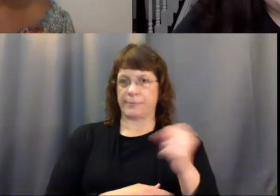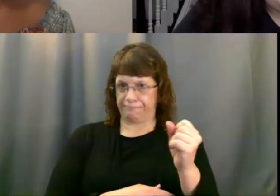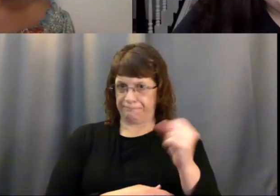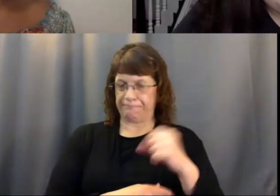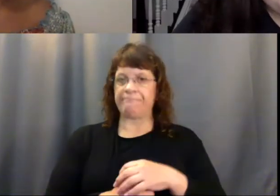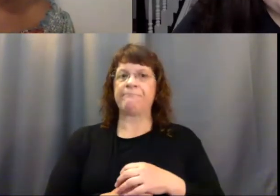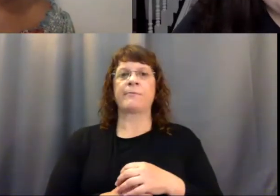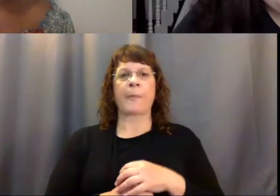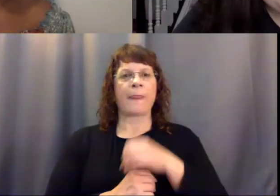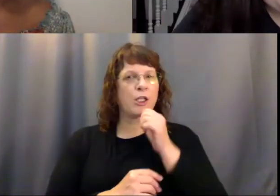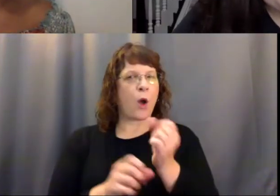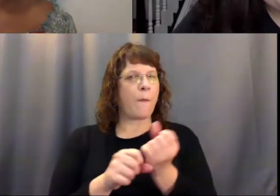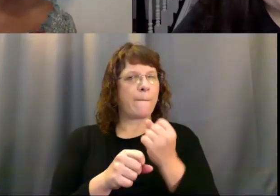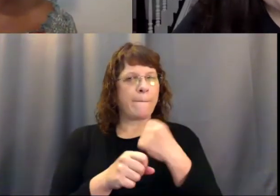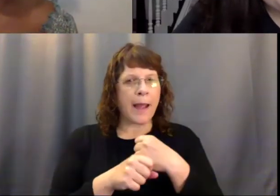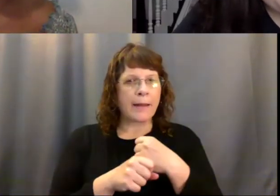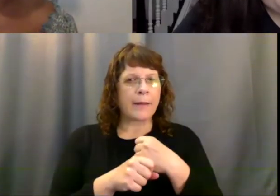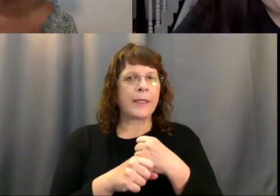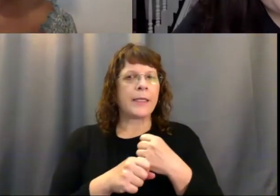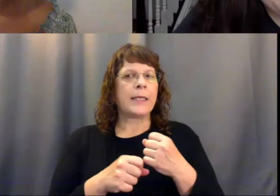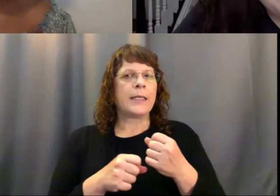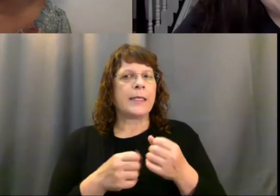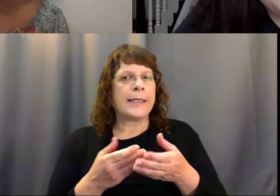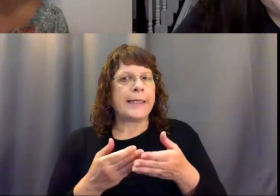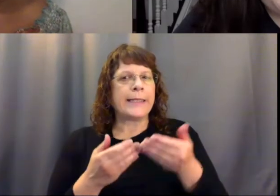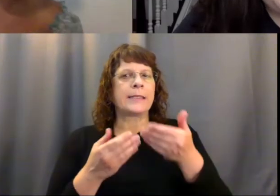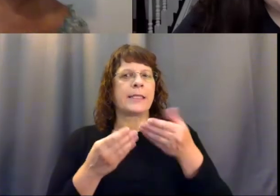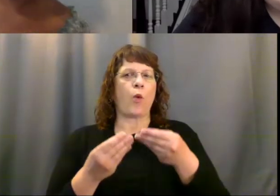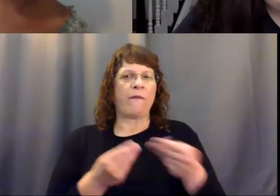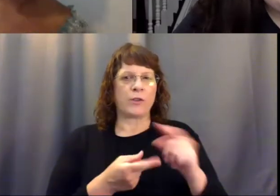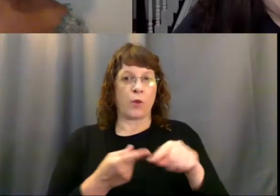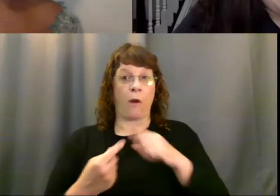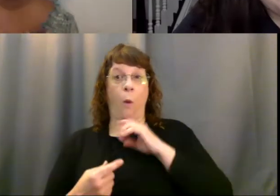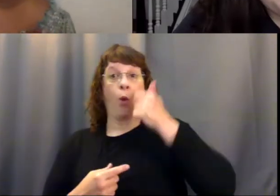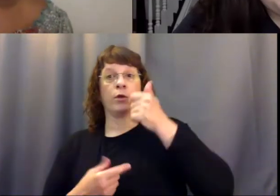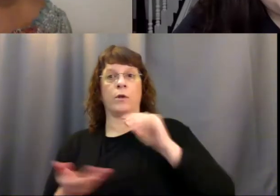You don't make them as easily or as efficiently when you're older as when you're younger.